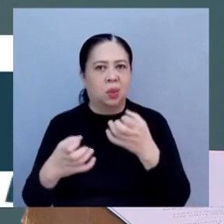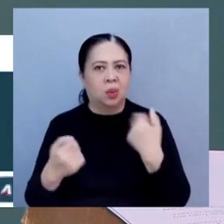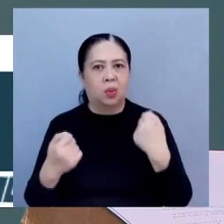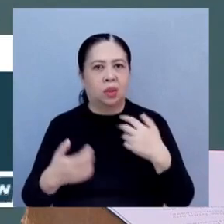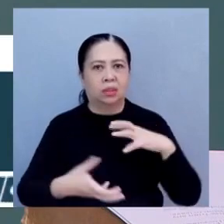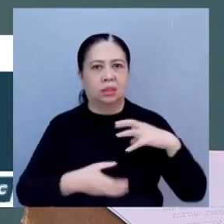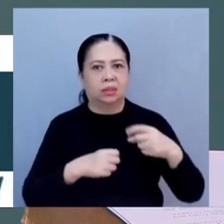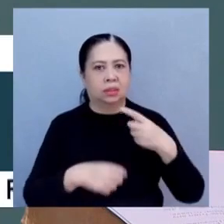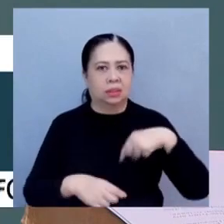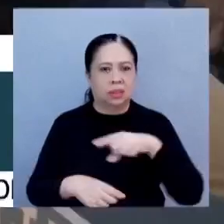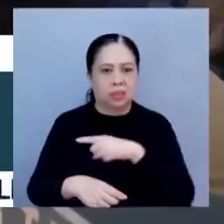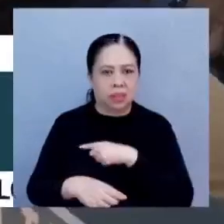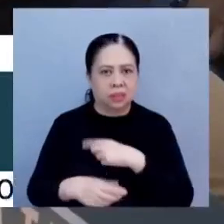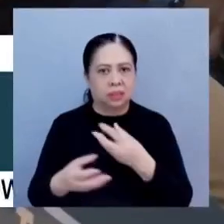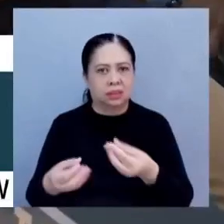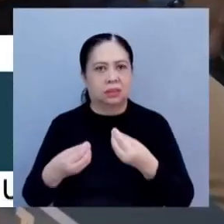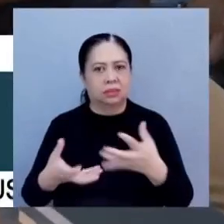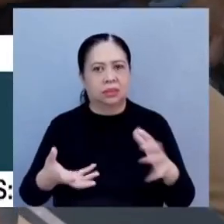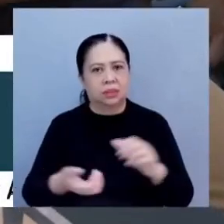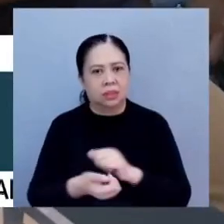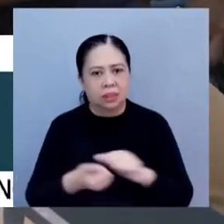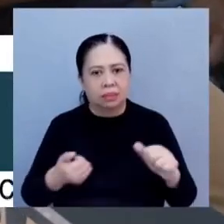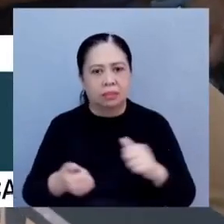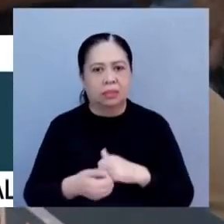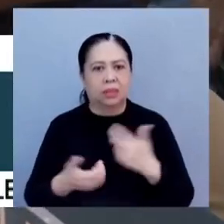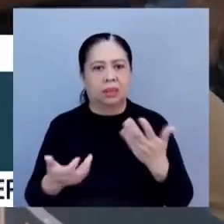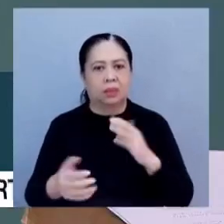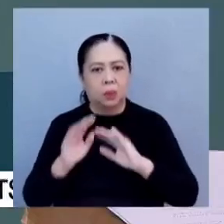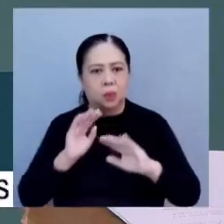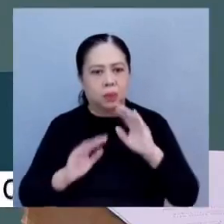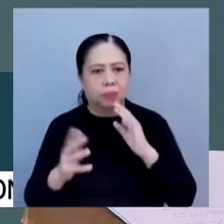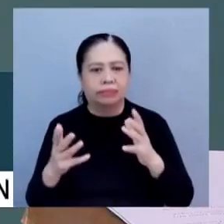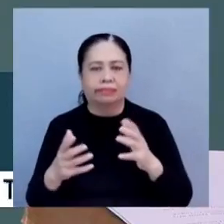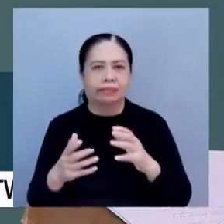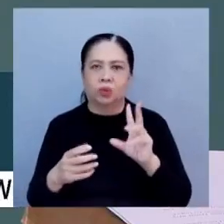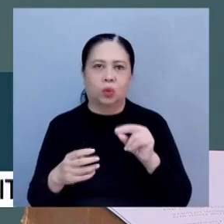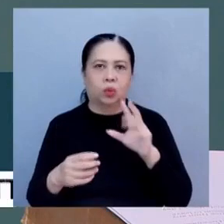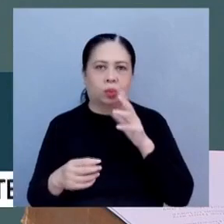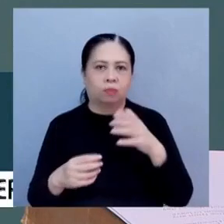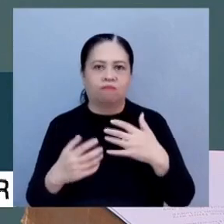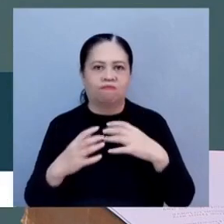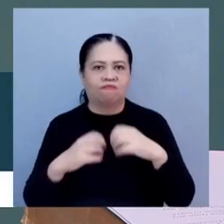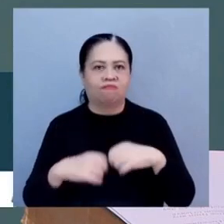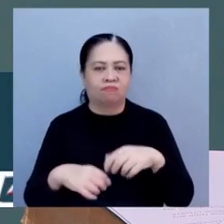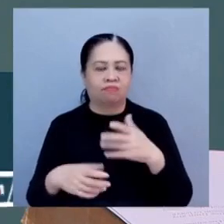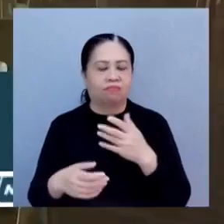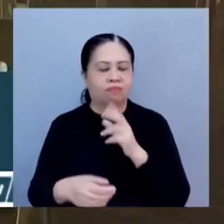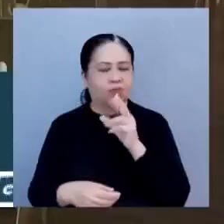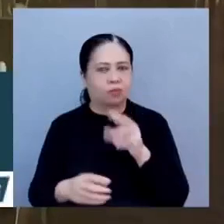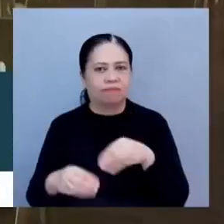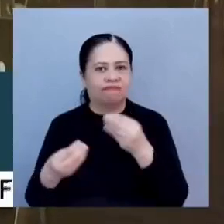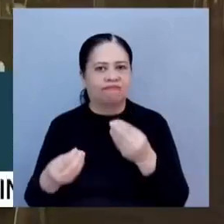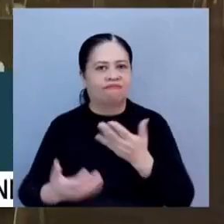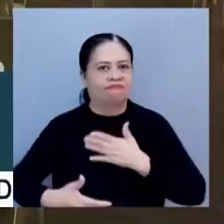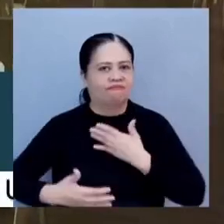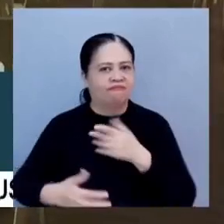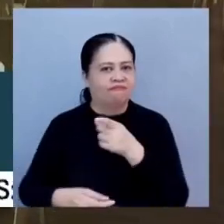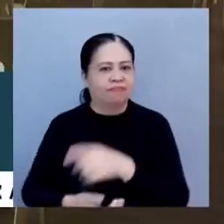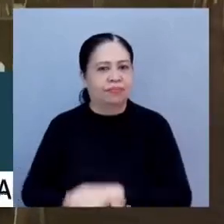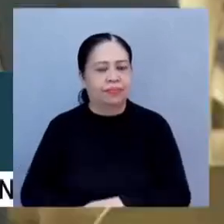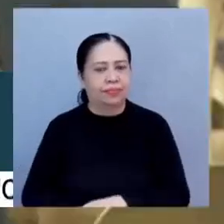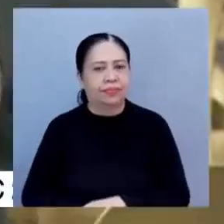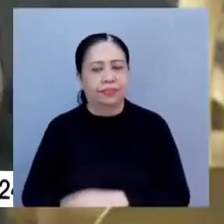us, damage us, or break us, pero we are not broken. We will not give them the victory that they want. Dennis